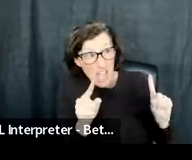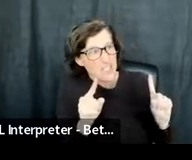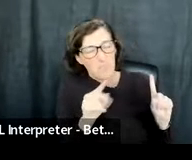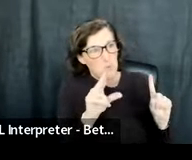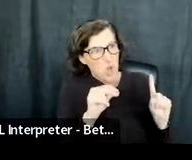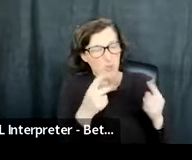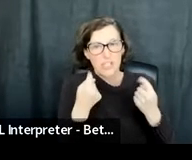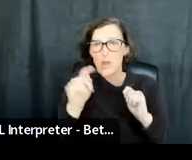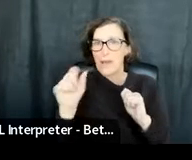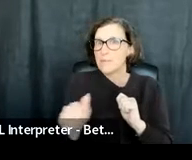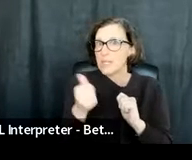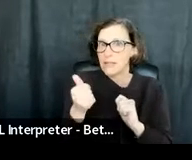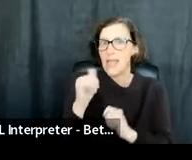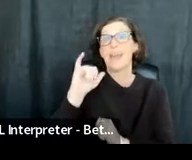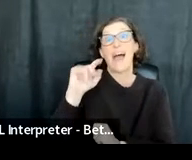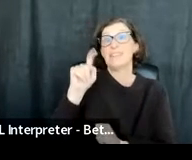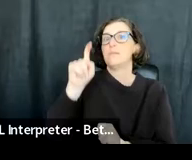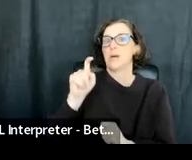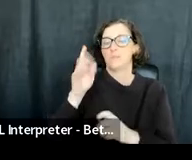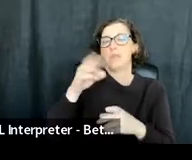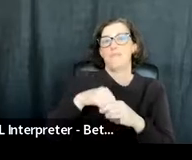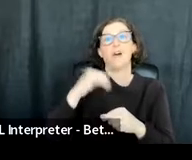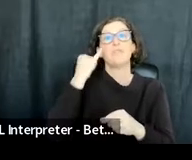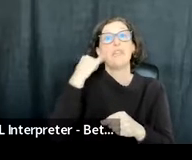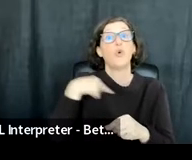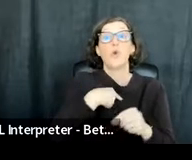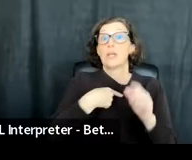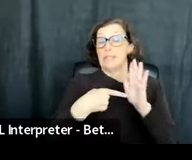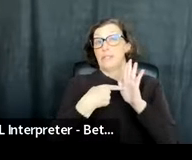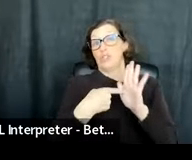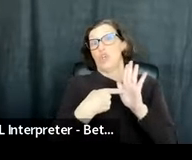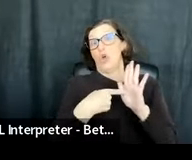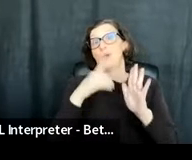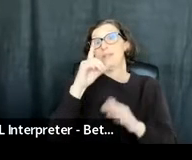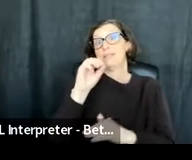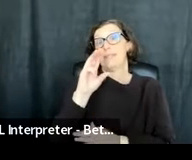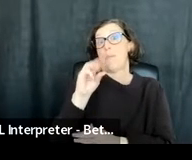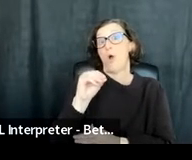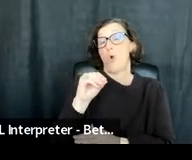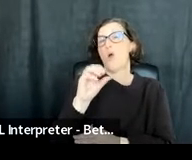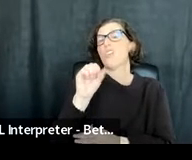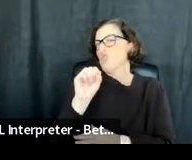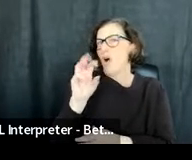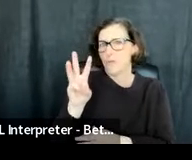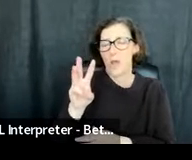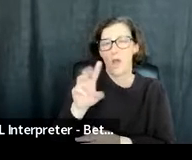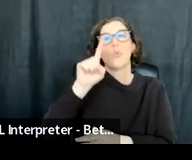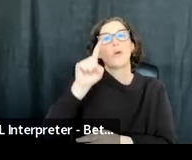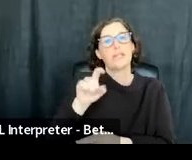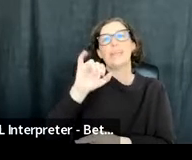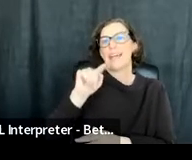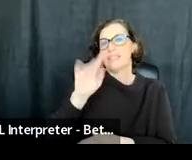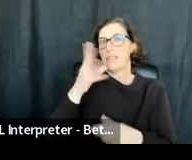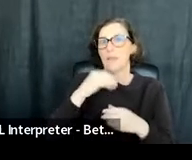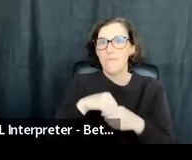involved, obviously, if we're going to try even a demonstration of a piece of software. We're going to need IT involved, or